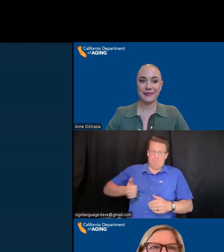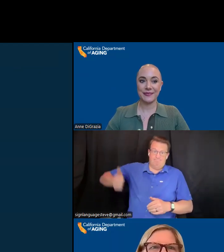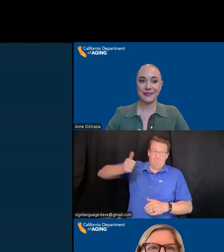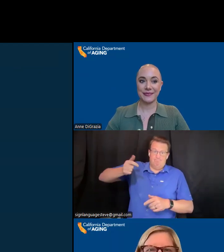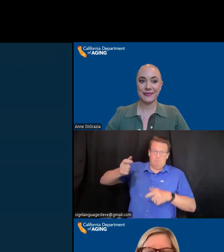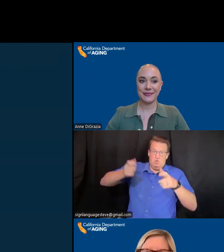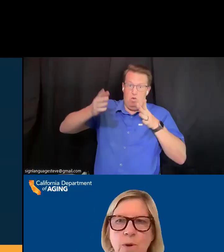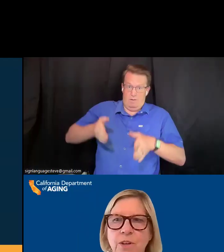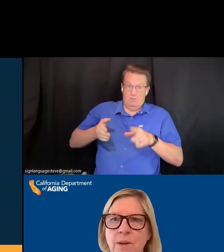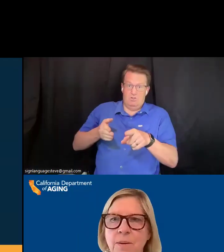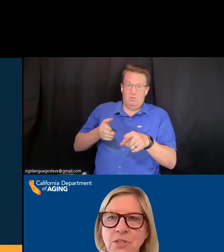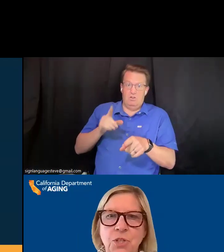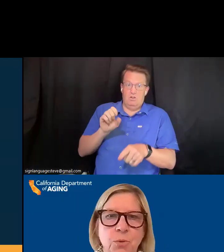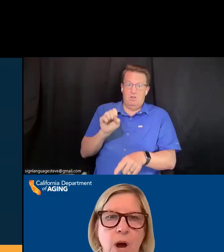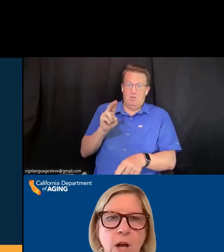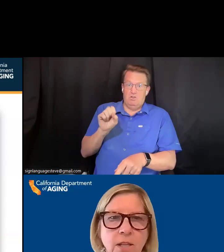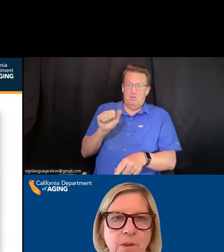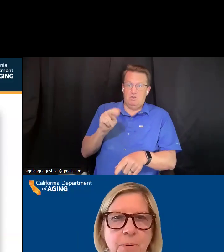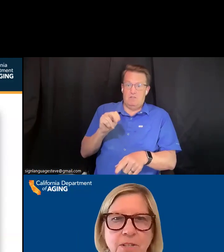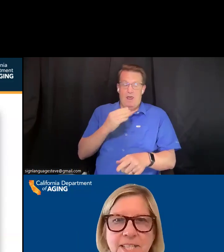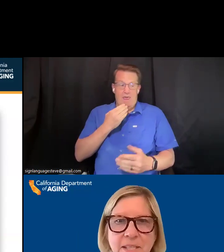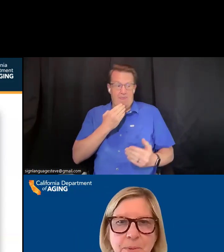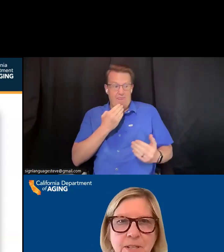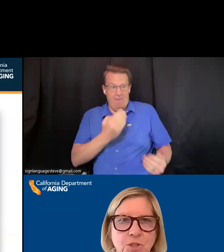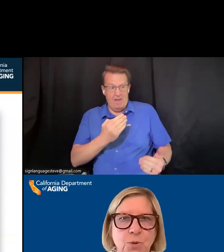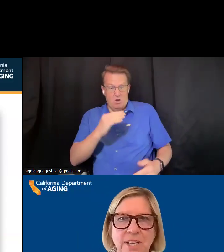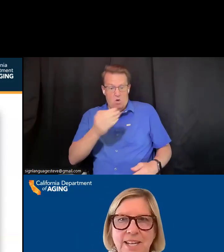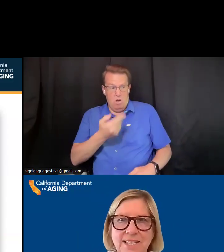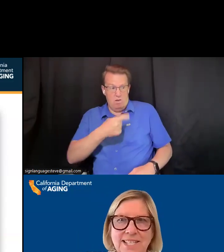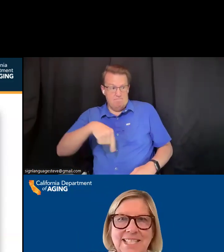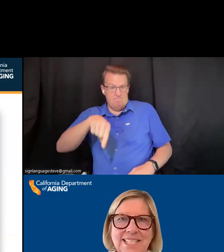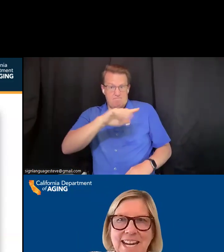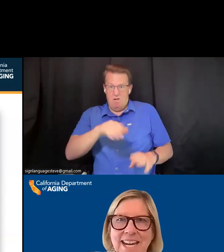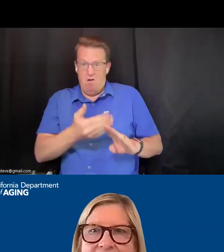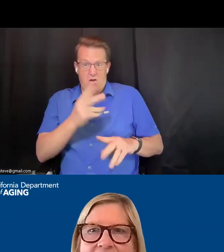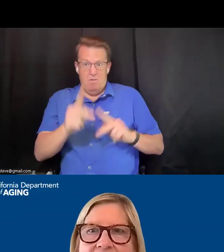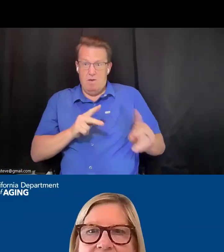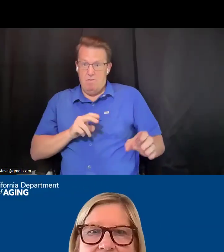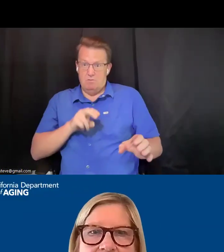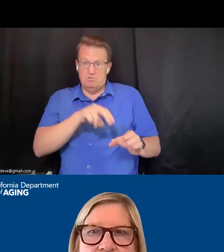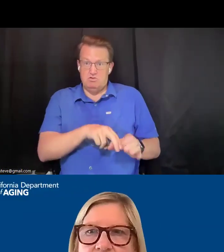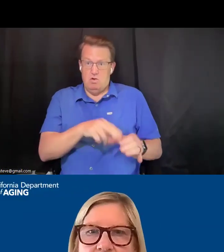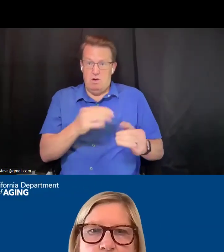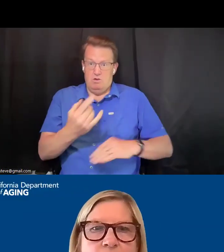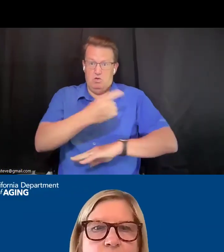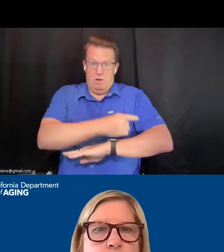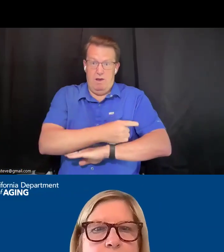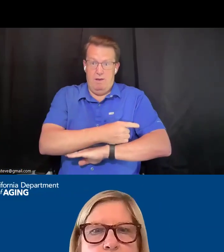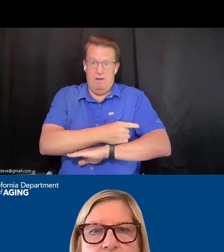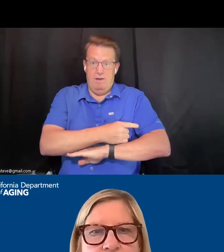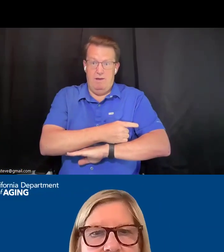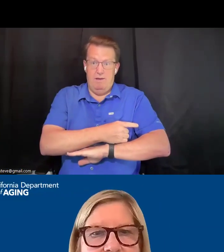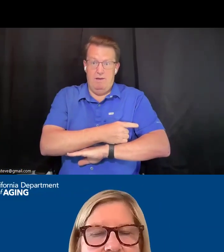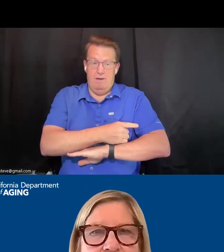Thank you, Anne, and welcome to all of the participants joining us today and to everyone who will